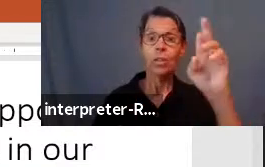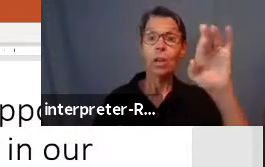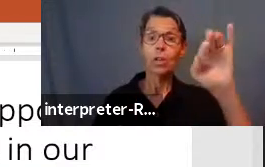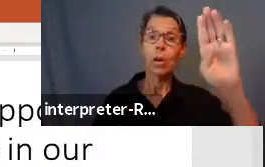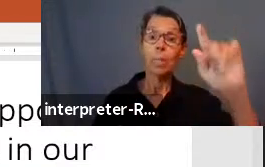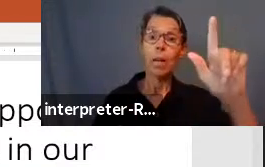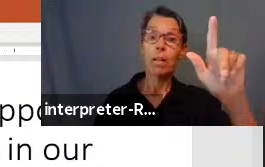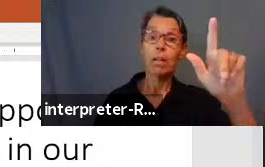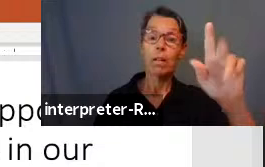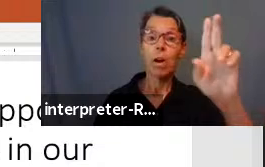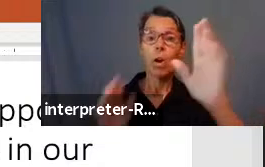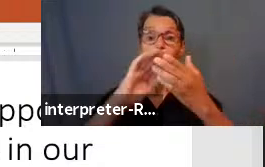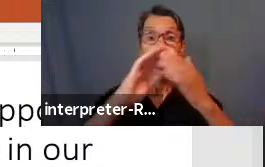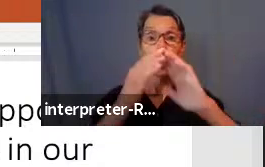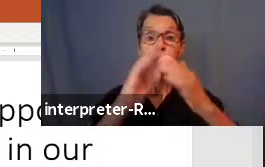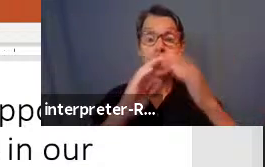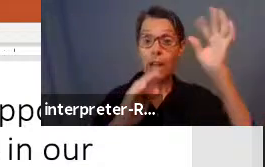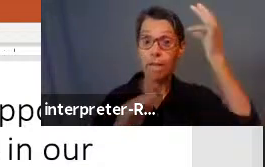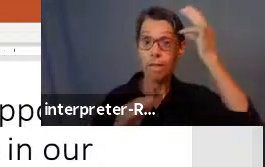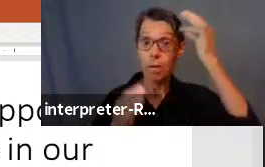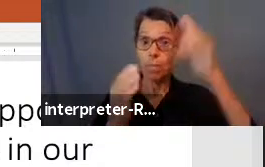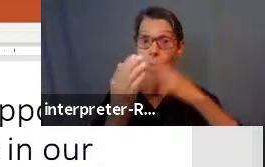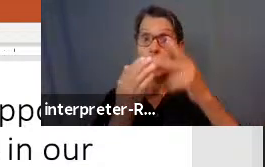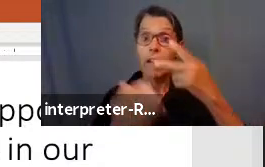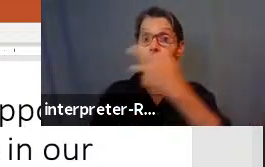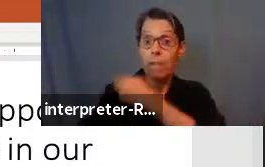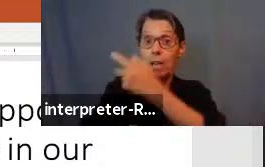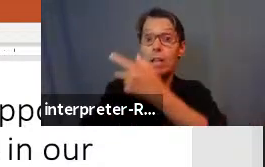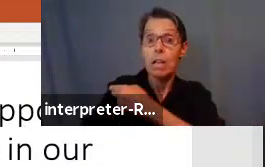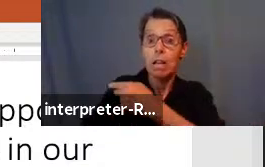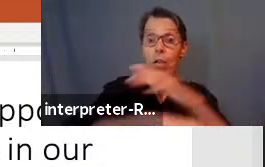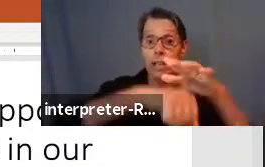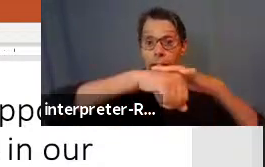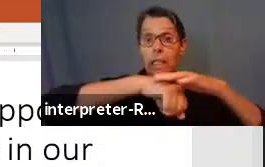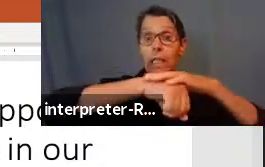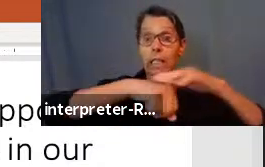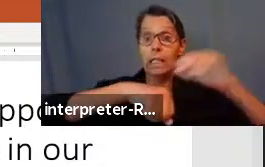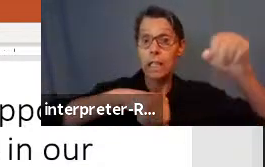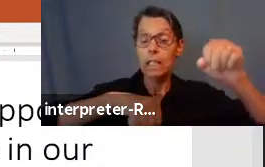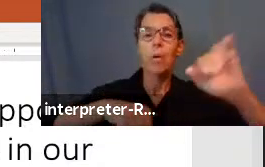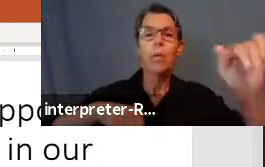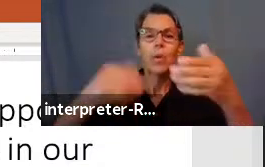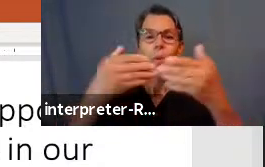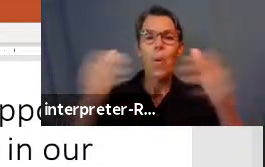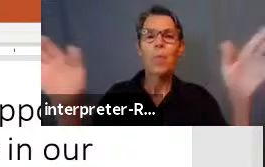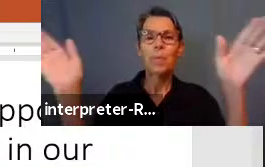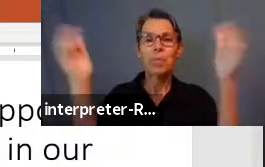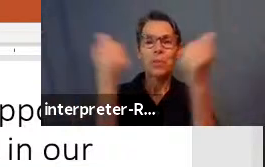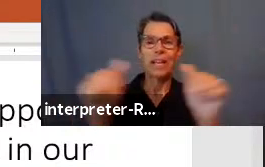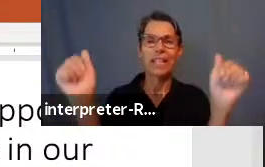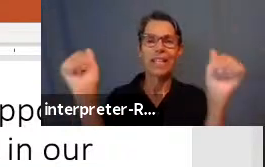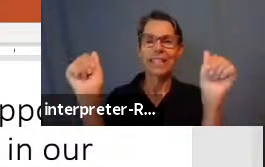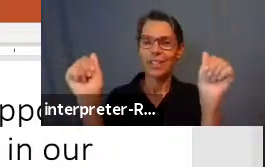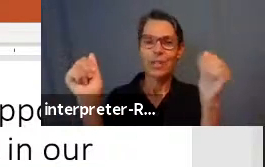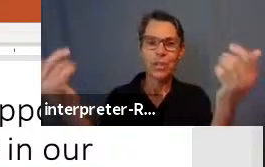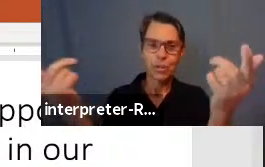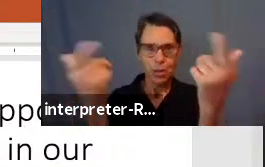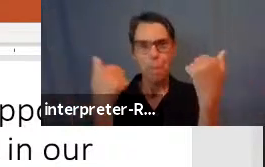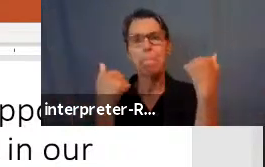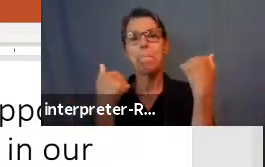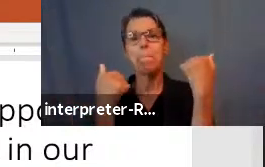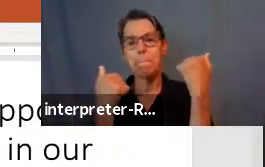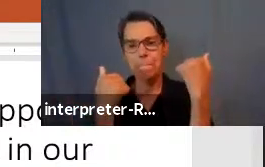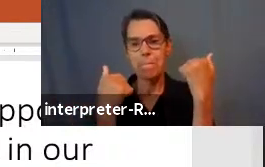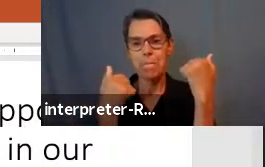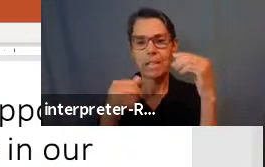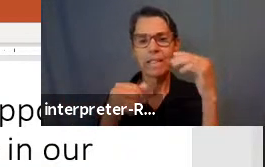programs in the Indian Health Service vaccinated American Indians, but we also opened up our vaccination process to all comers if they wanted to come and get vaccines within